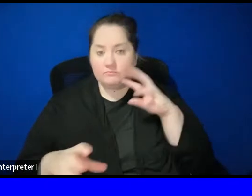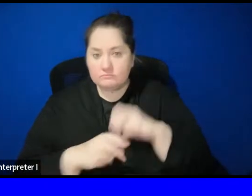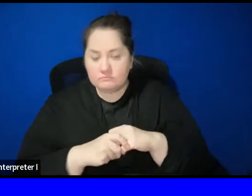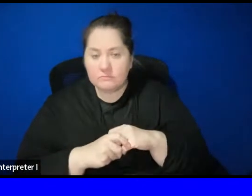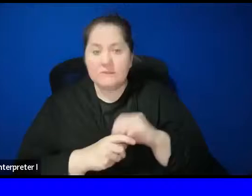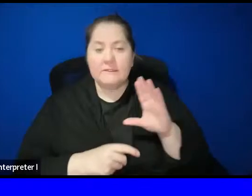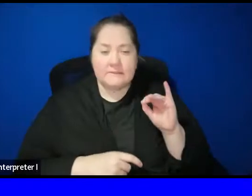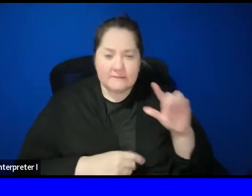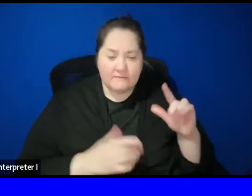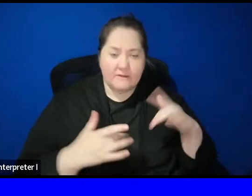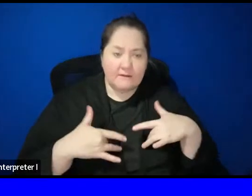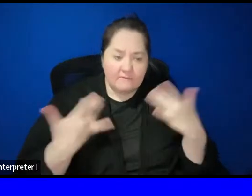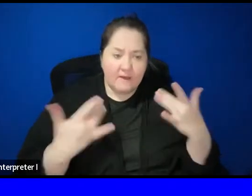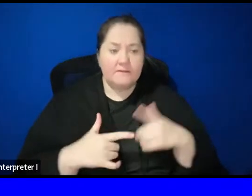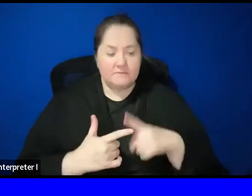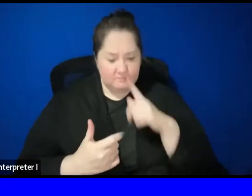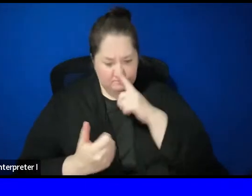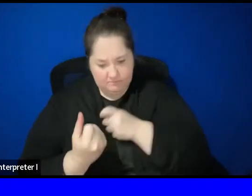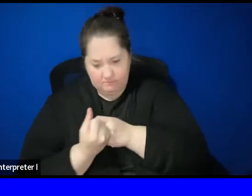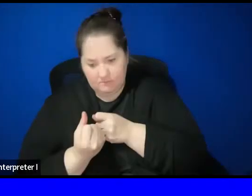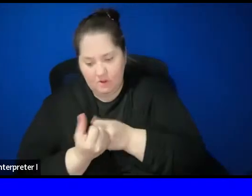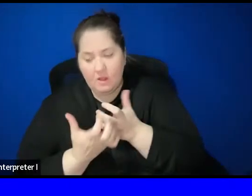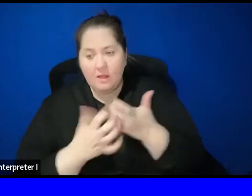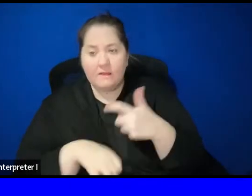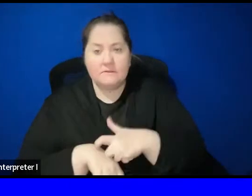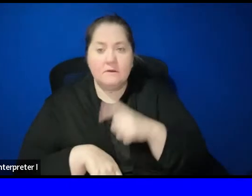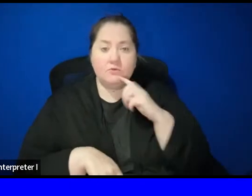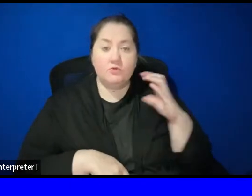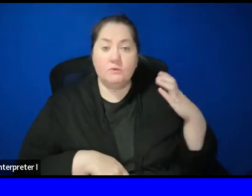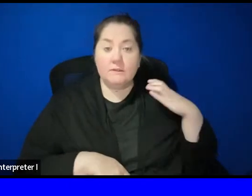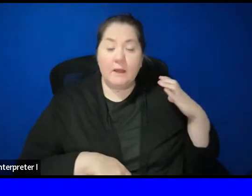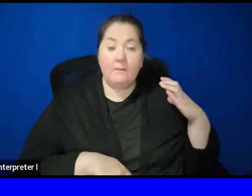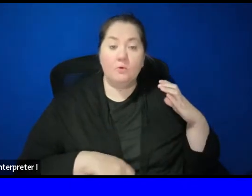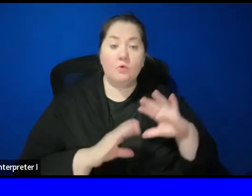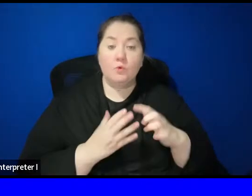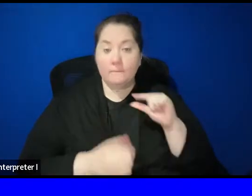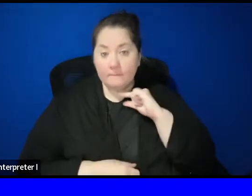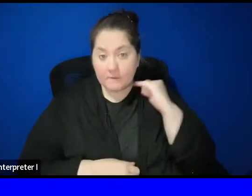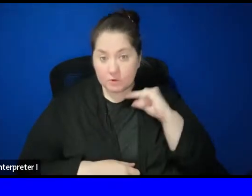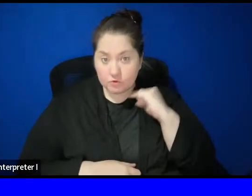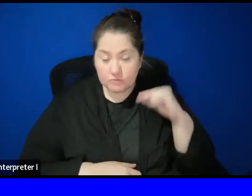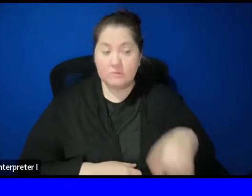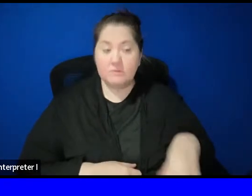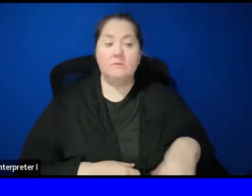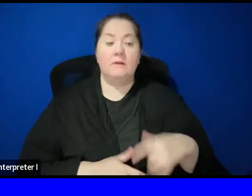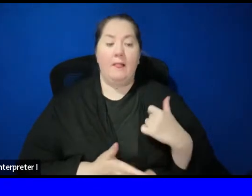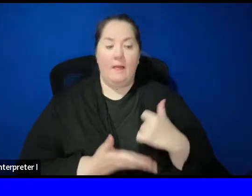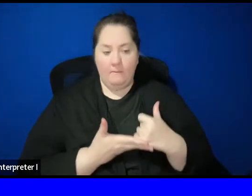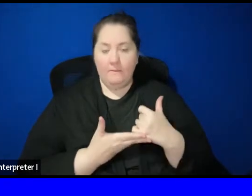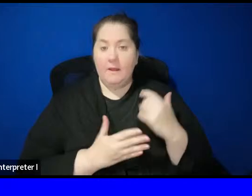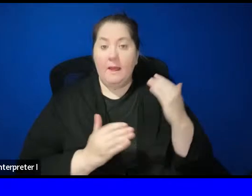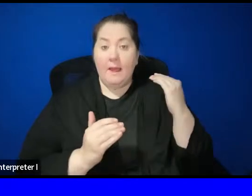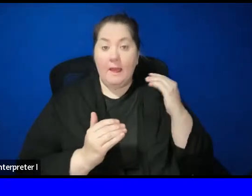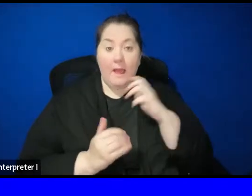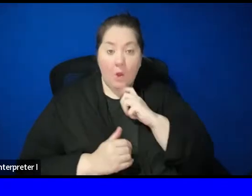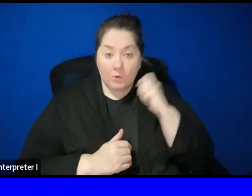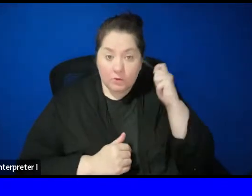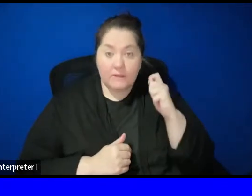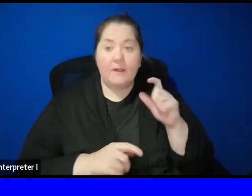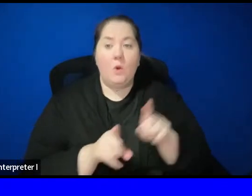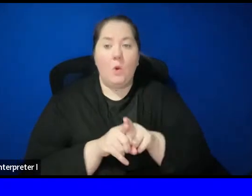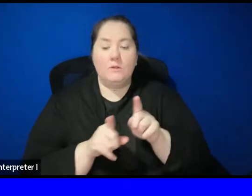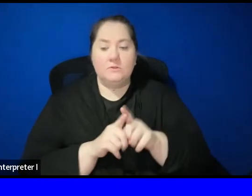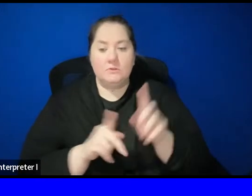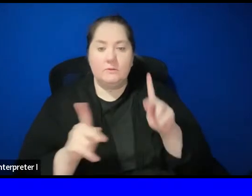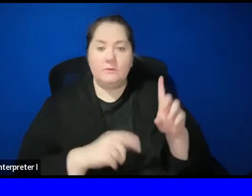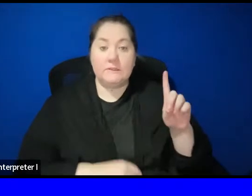civic events and devoted a great deal of time to the Capitol Hill Group Ministry and its efforts to assist the elderly as well as residents at the